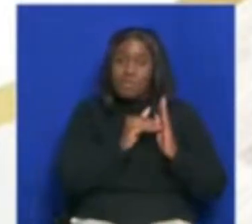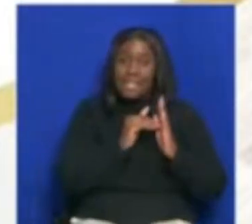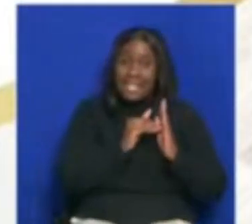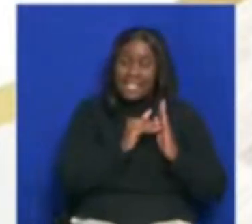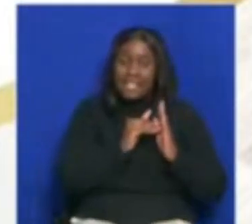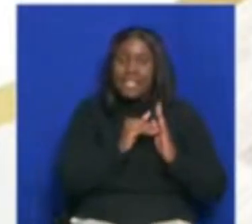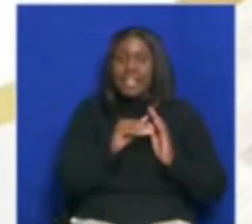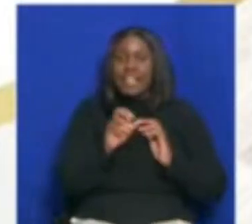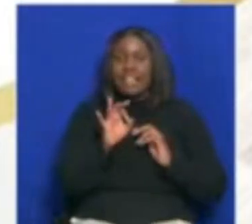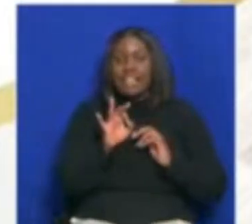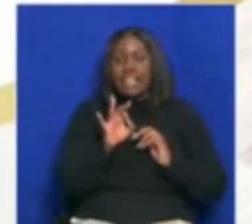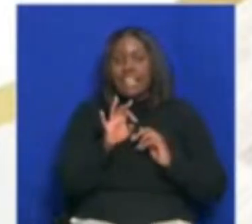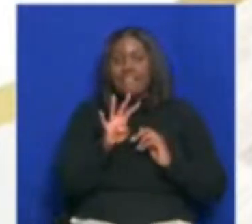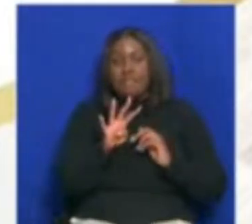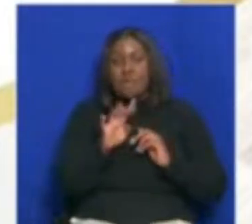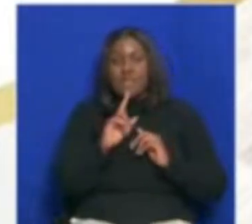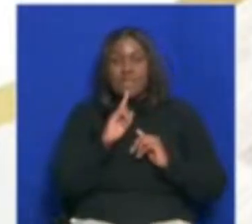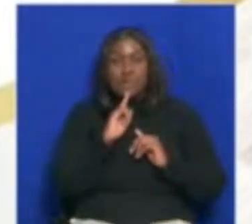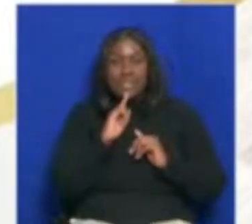2,34,350 rand.